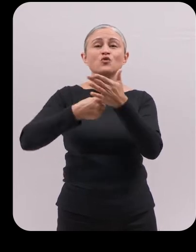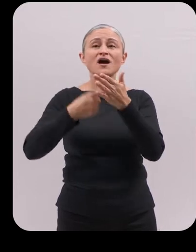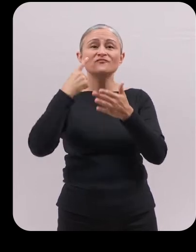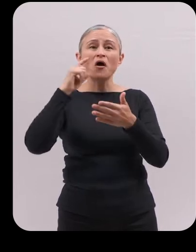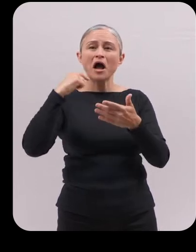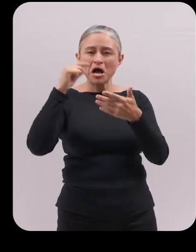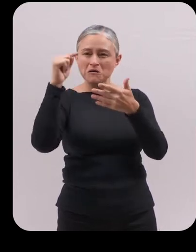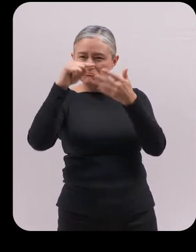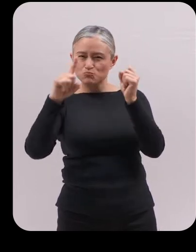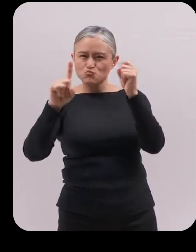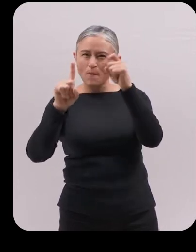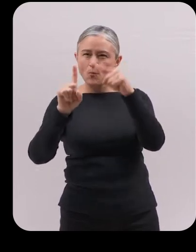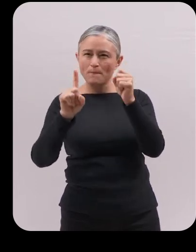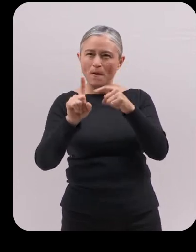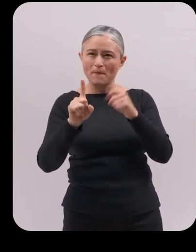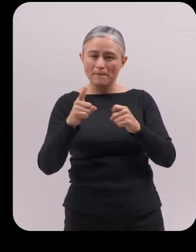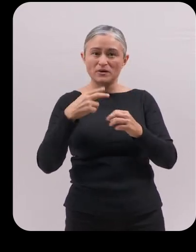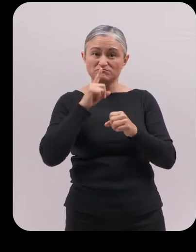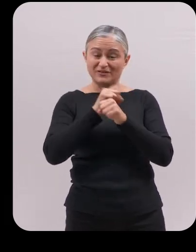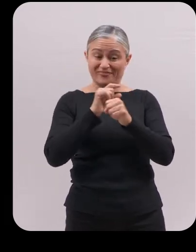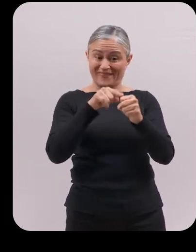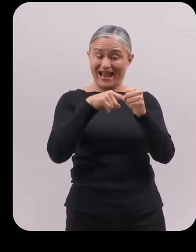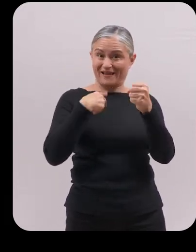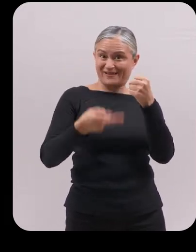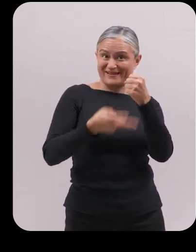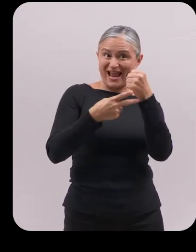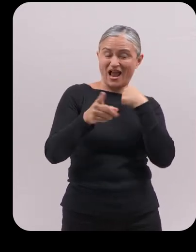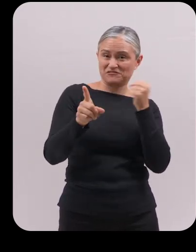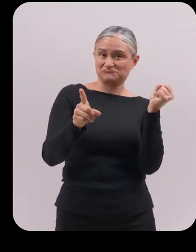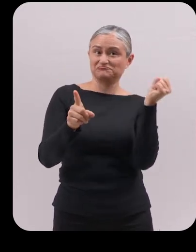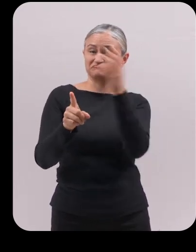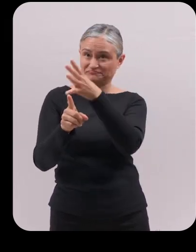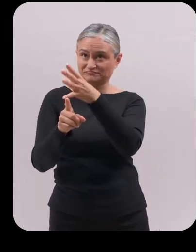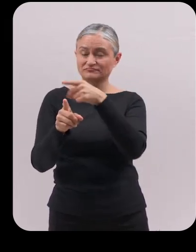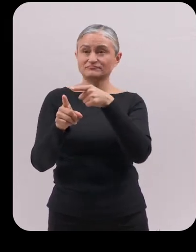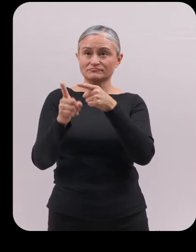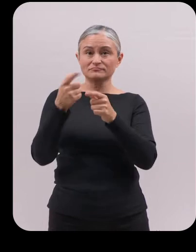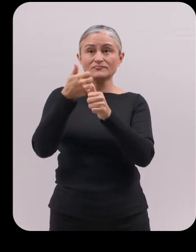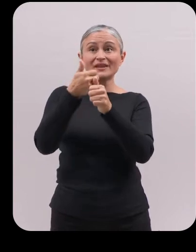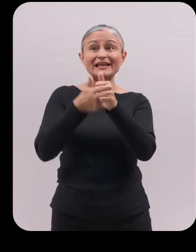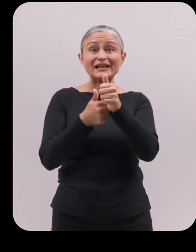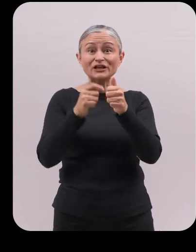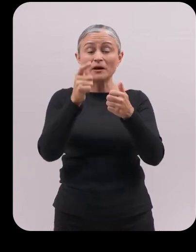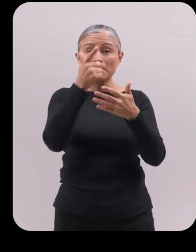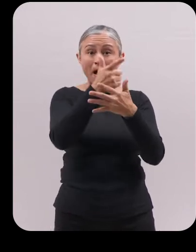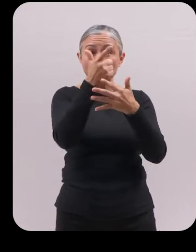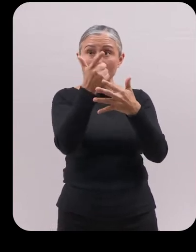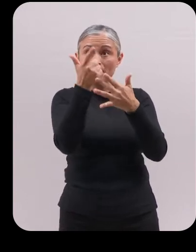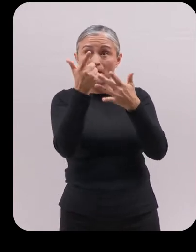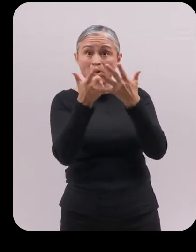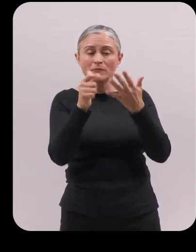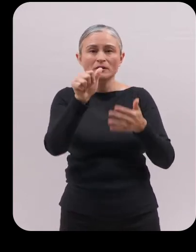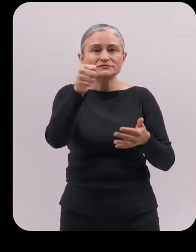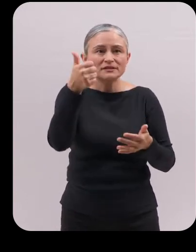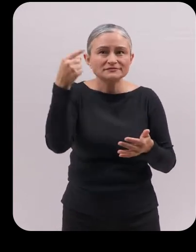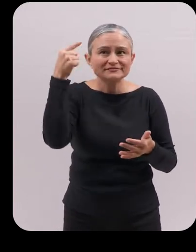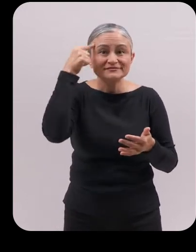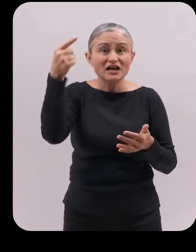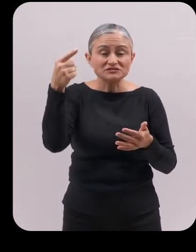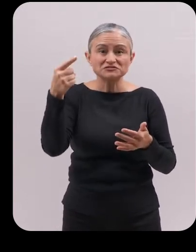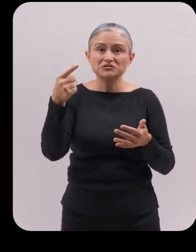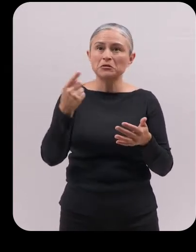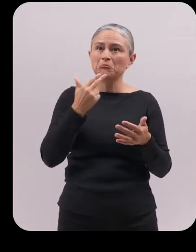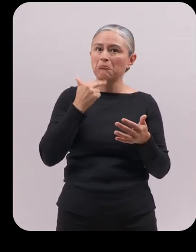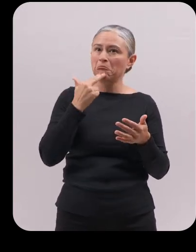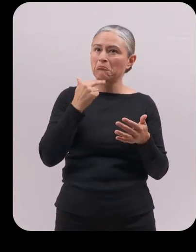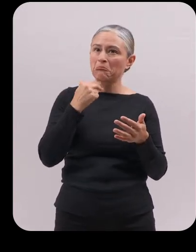I cache that content that I'm referencing, each following turn will only cost me 10 cents, plus the cost of